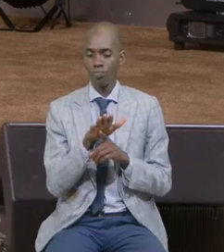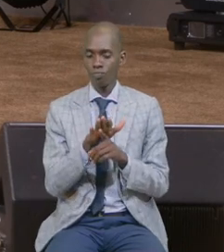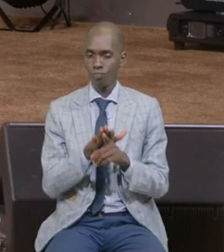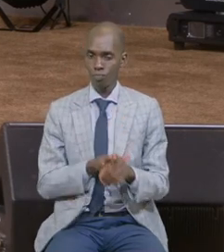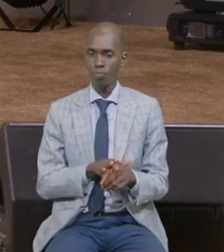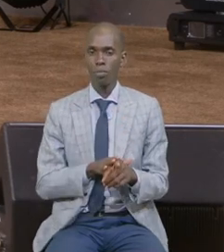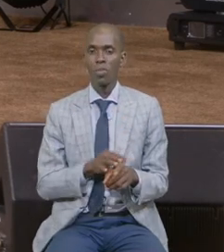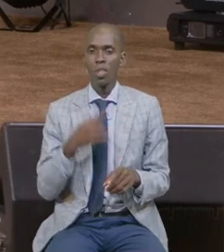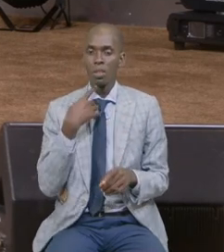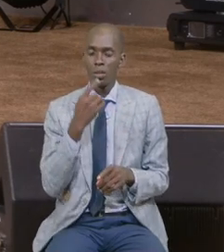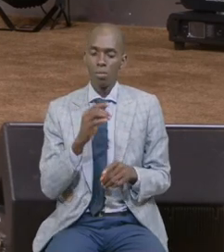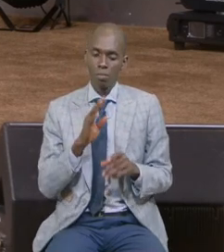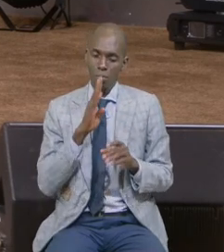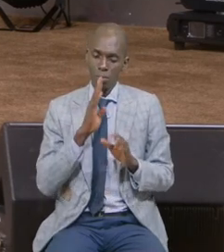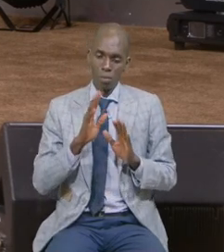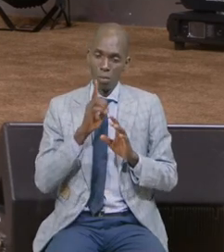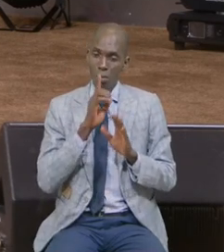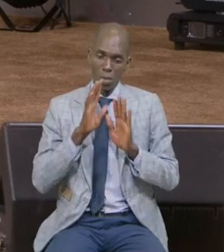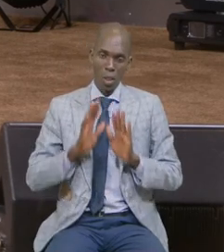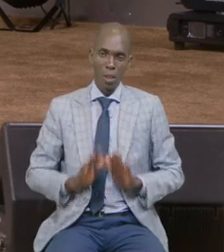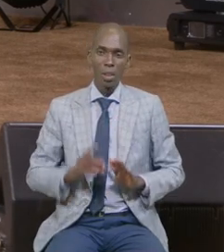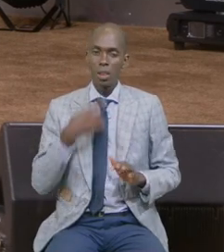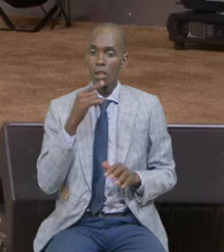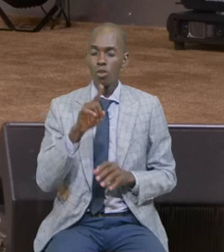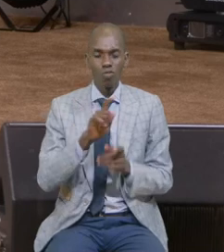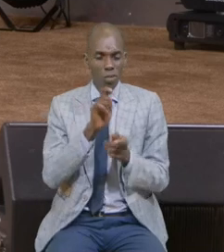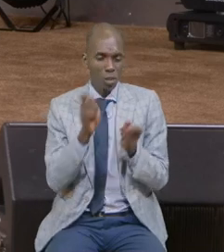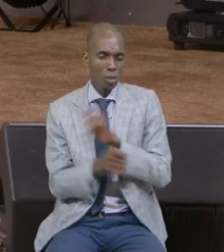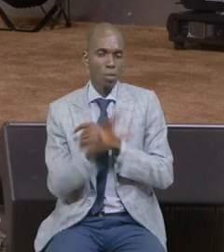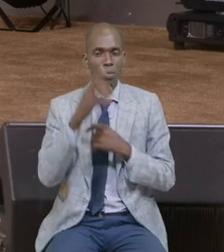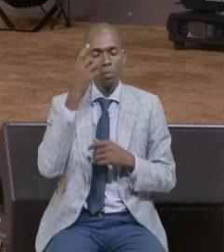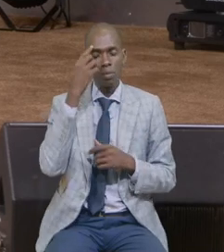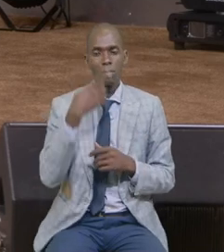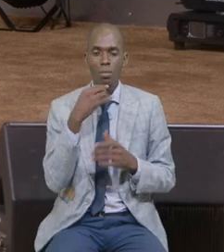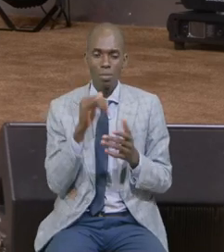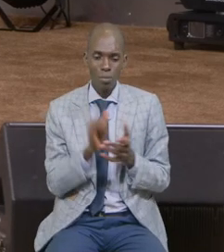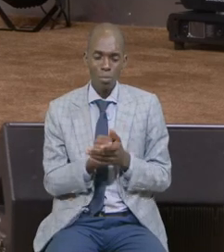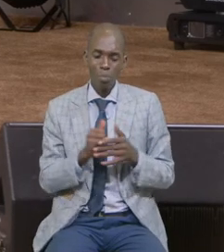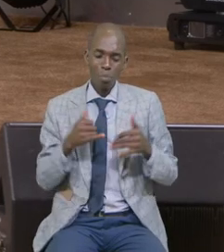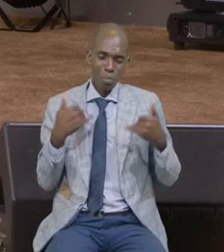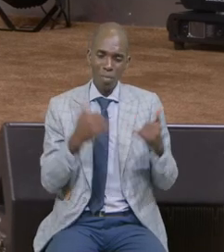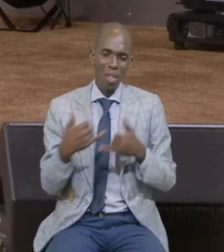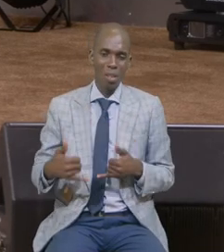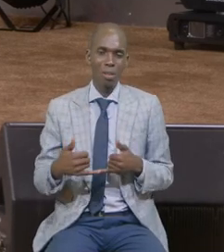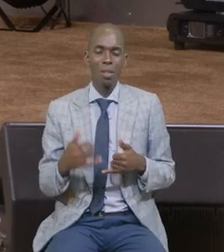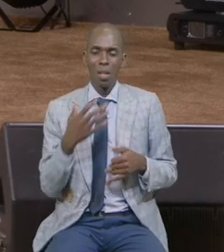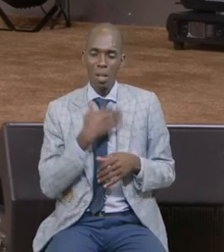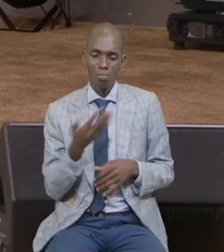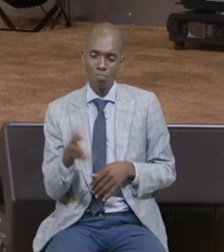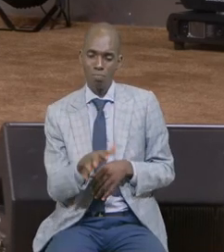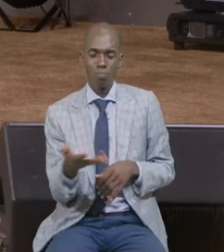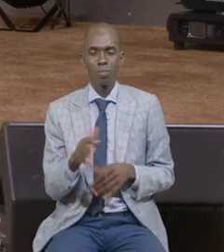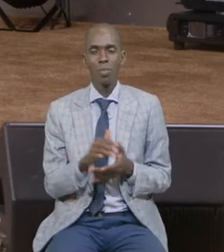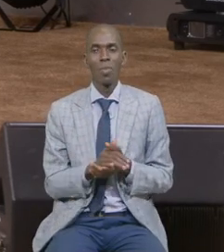down. They're saying, change your mind. They're saying, gamble and compromise. They're